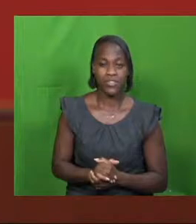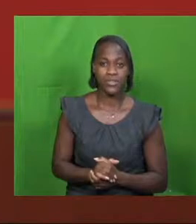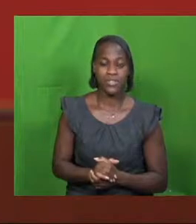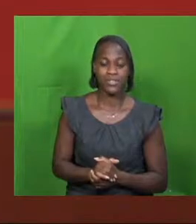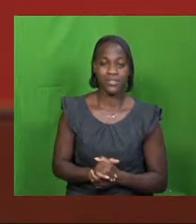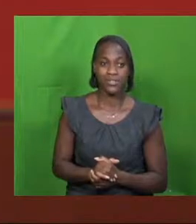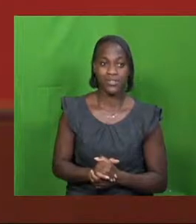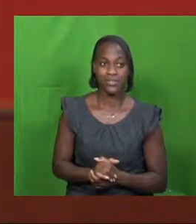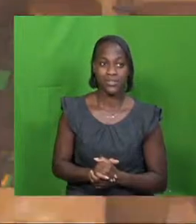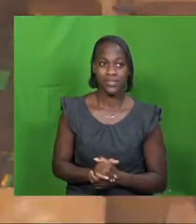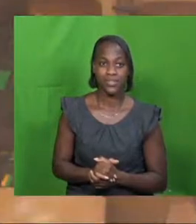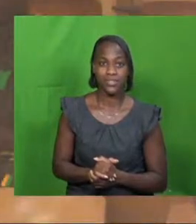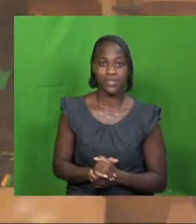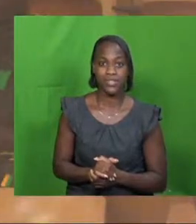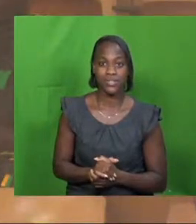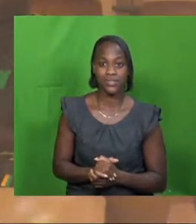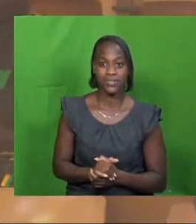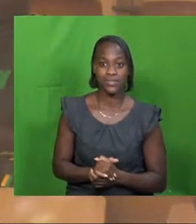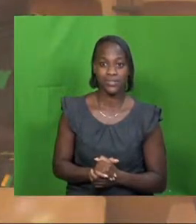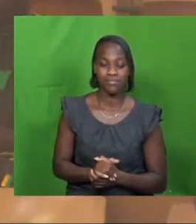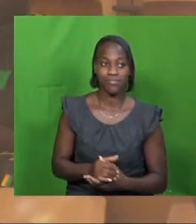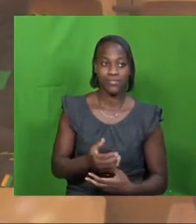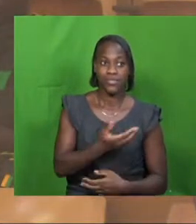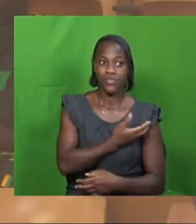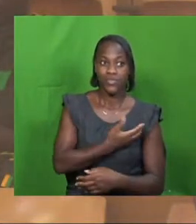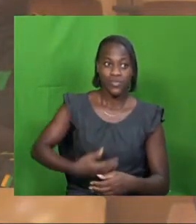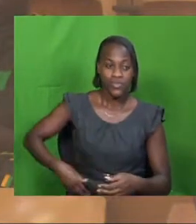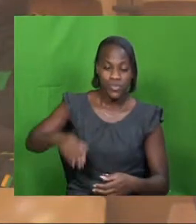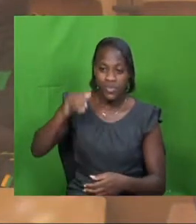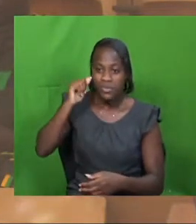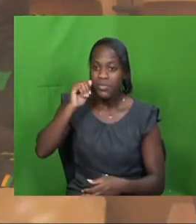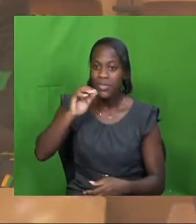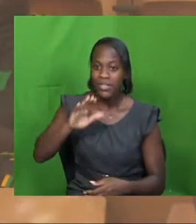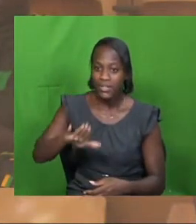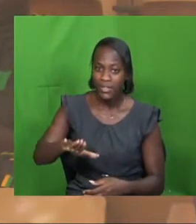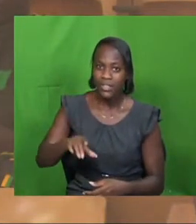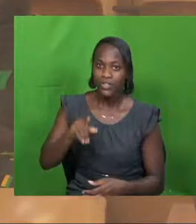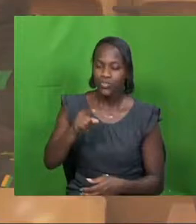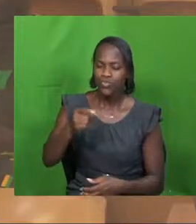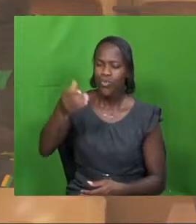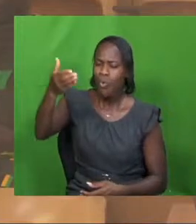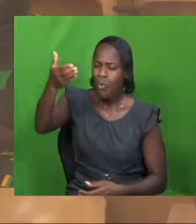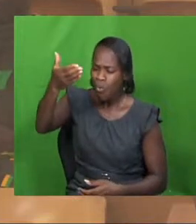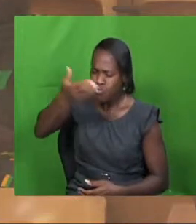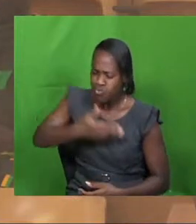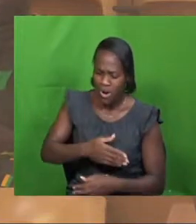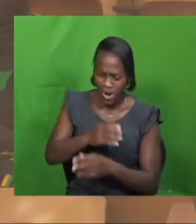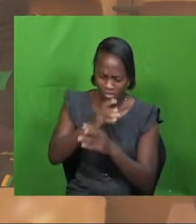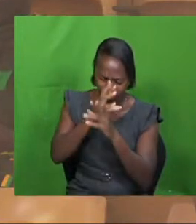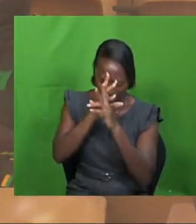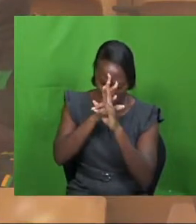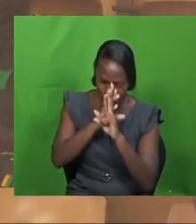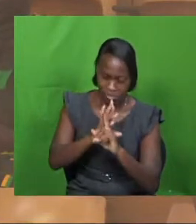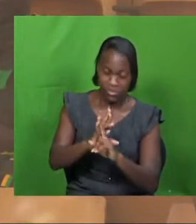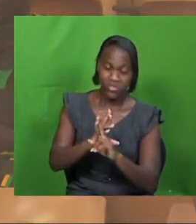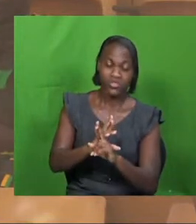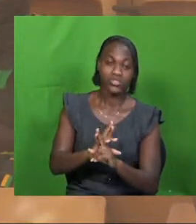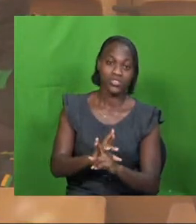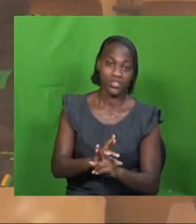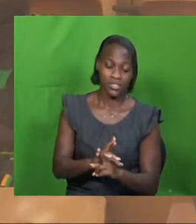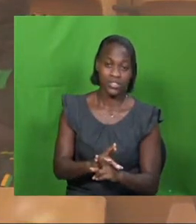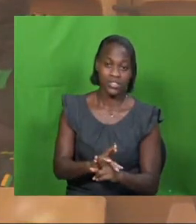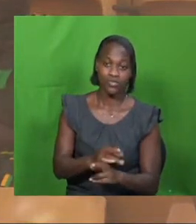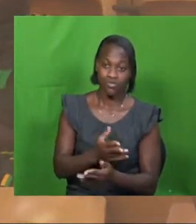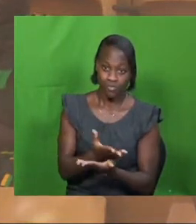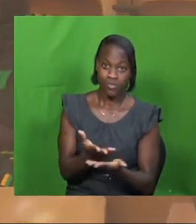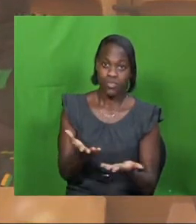distinguished Queen Mother, you are warmly and respectfully welcome to the